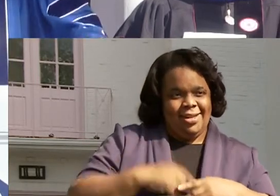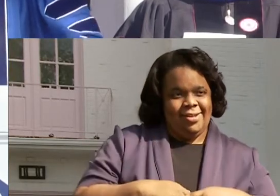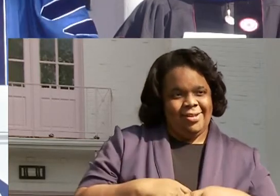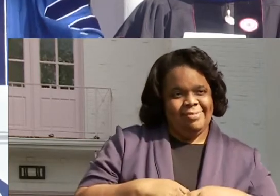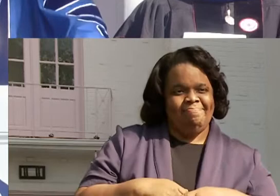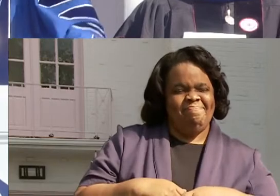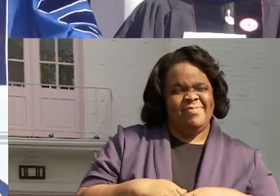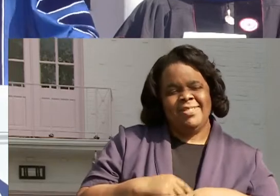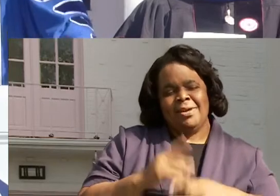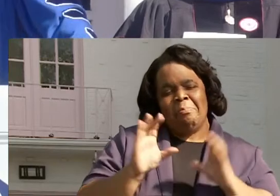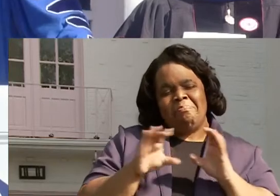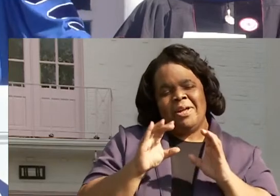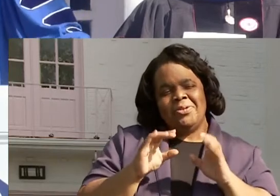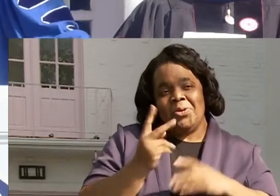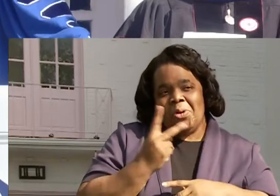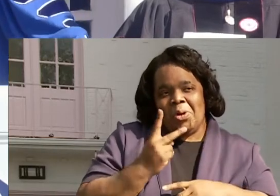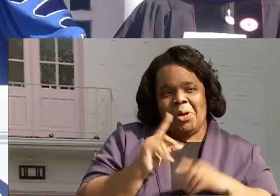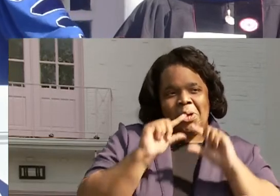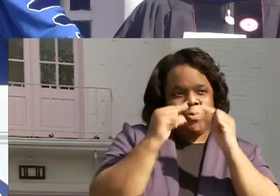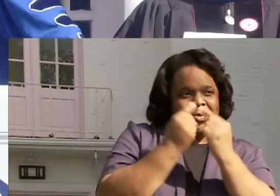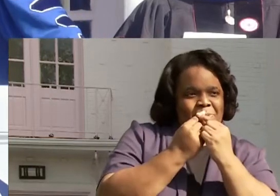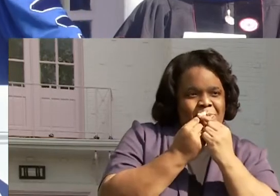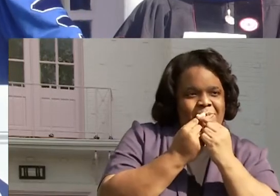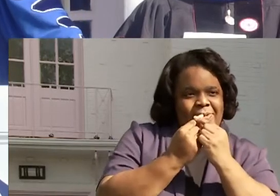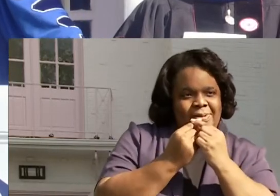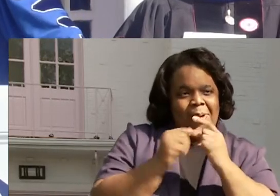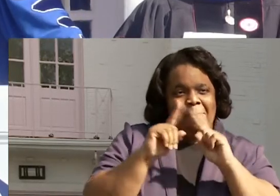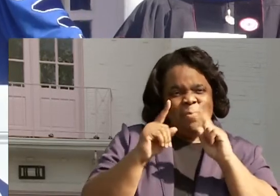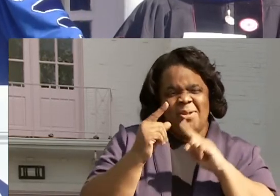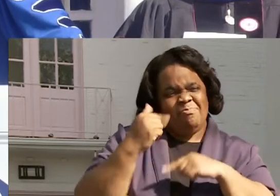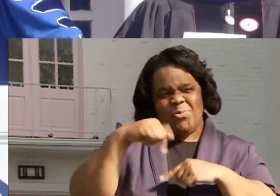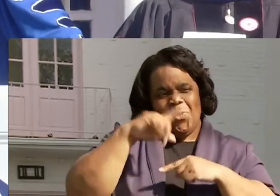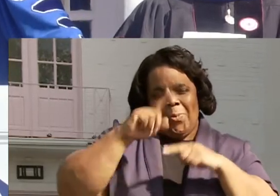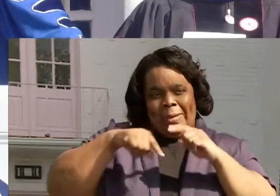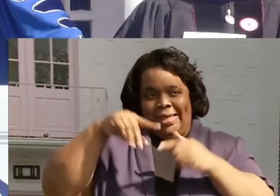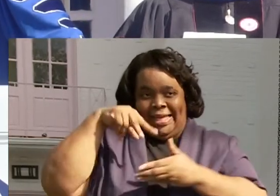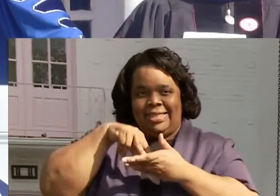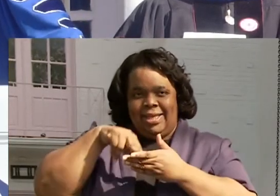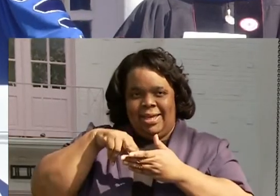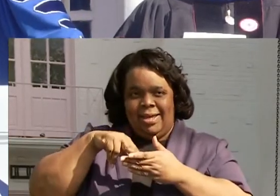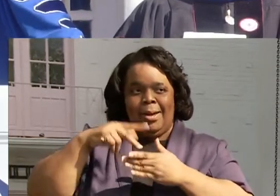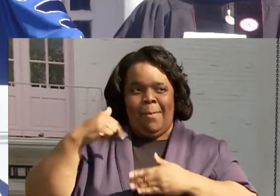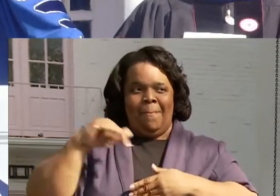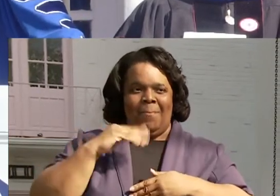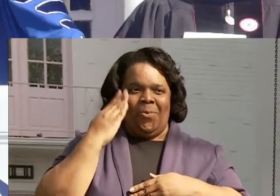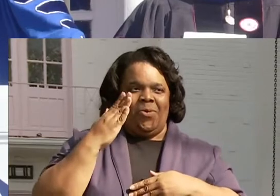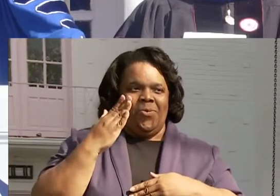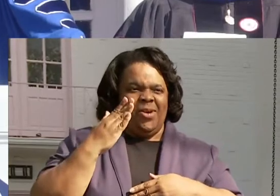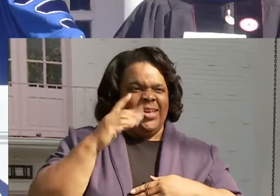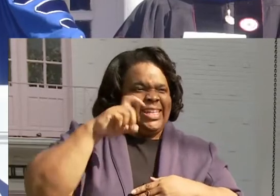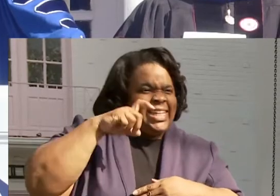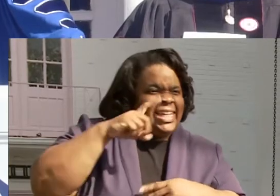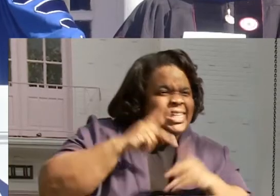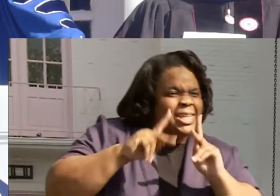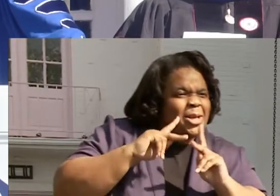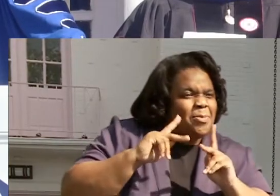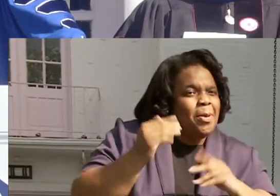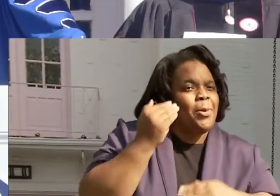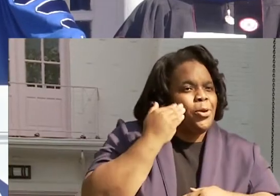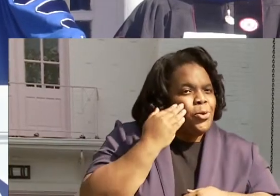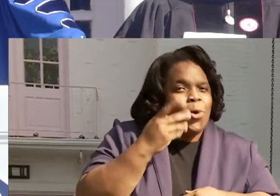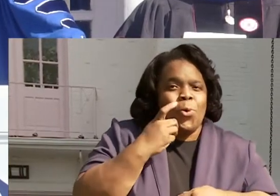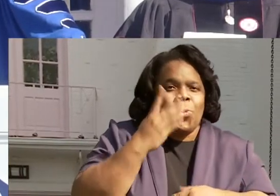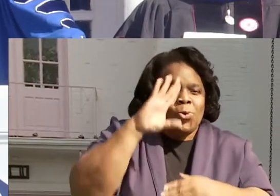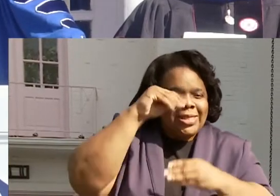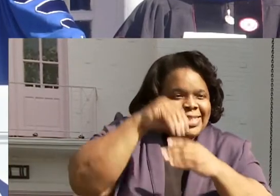groups. I know they say we're not supposed to do a lot of standing, but we're gonna do a little now anyway, because I still need people to sort of get a feeling as to who's in this class. So